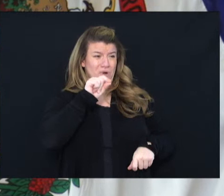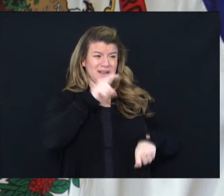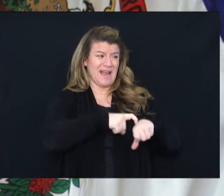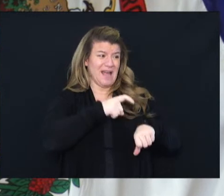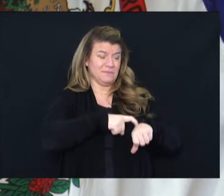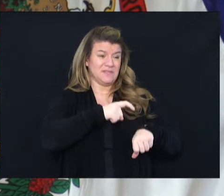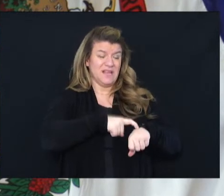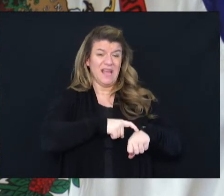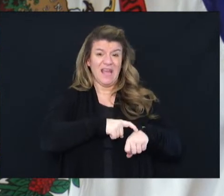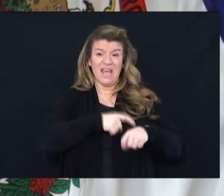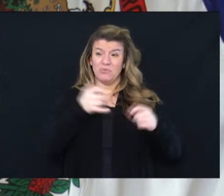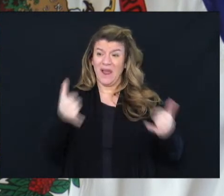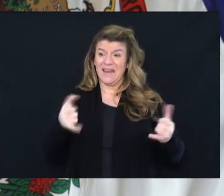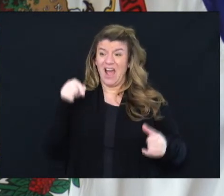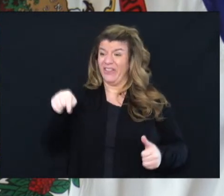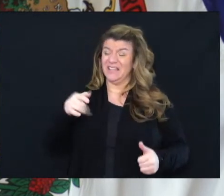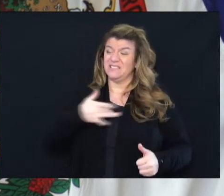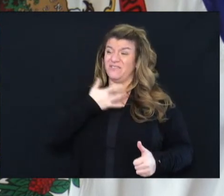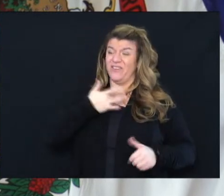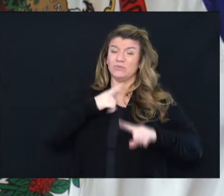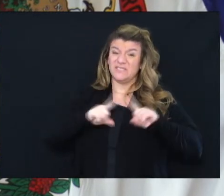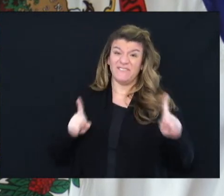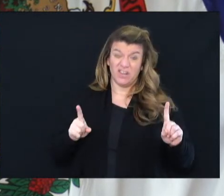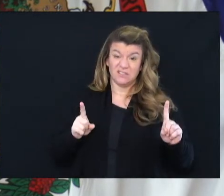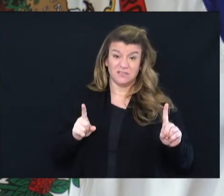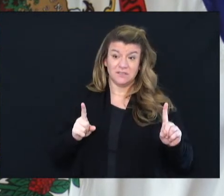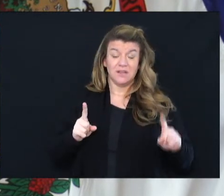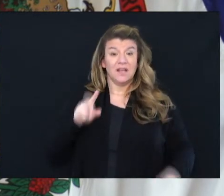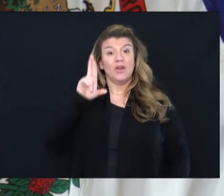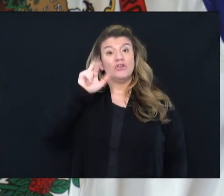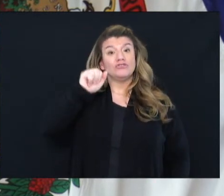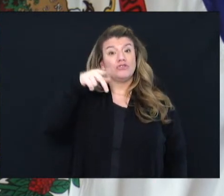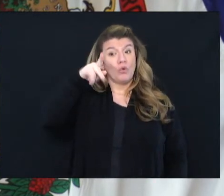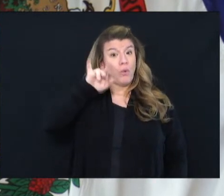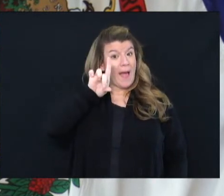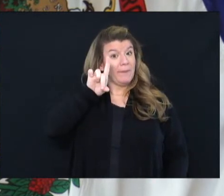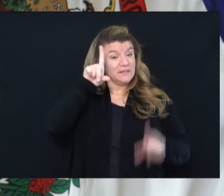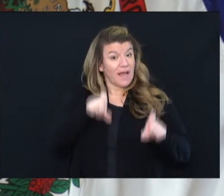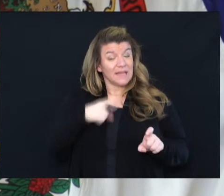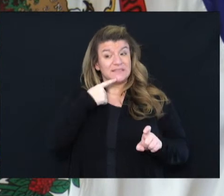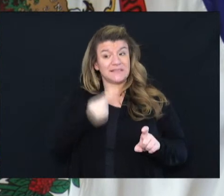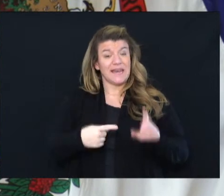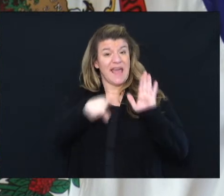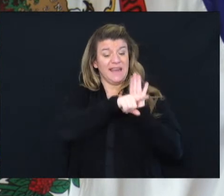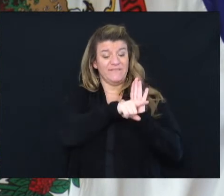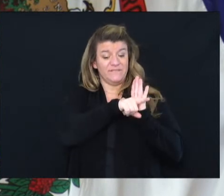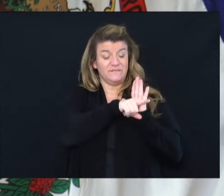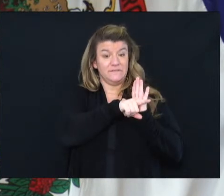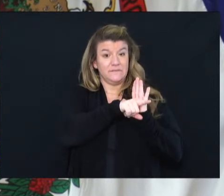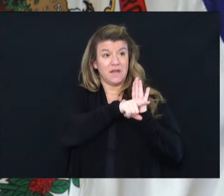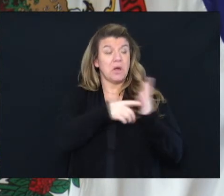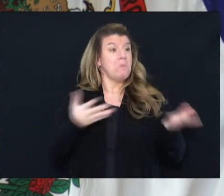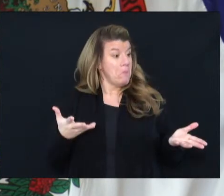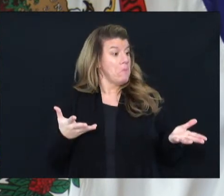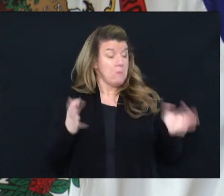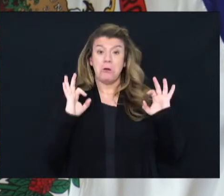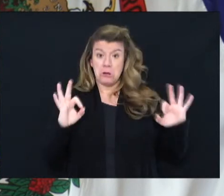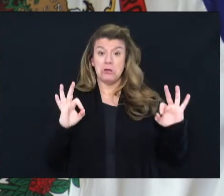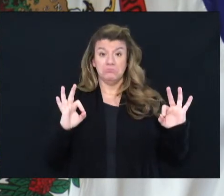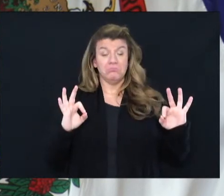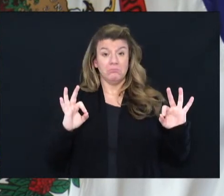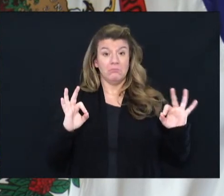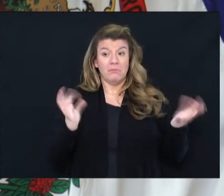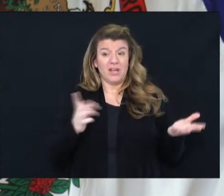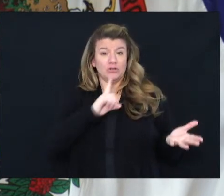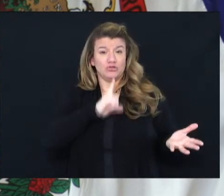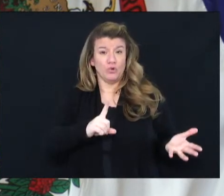different. And so all of a sudden, the rapid test came back negative, and I thought, we're good. Because really and